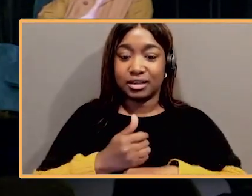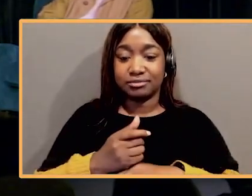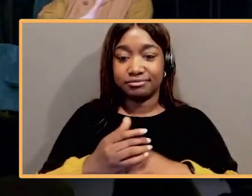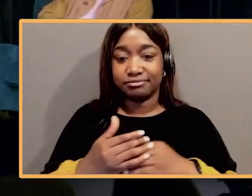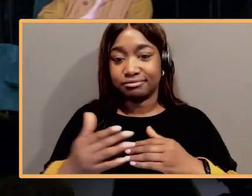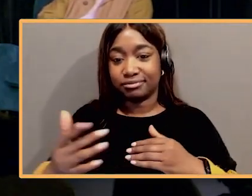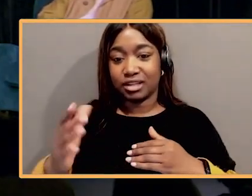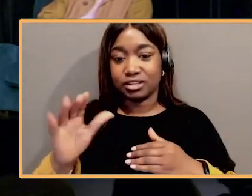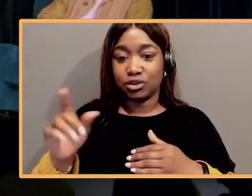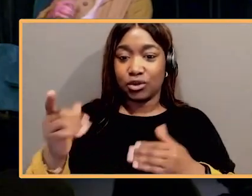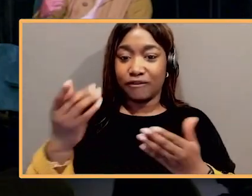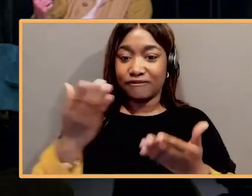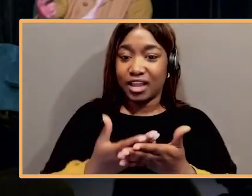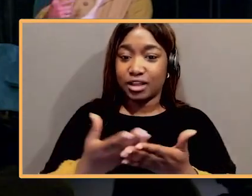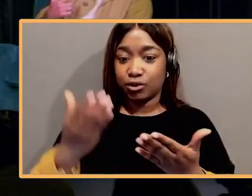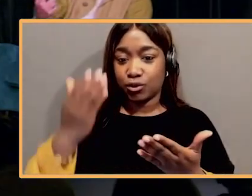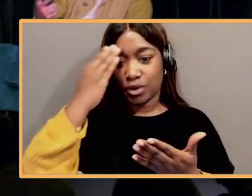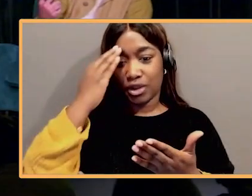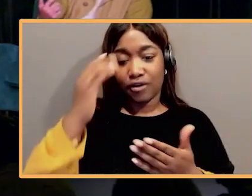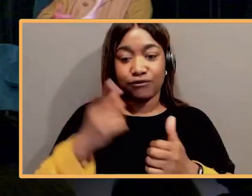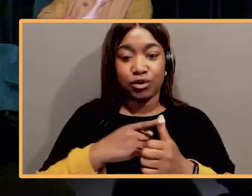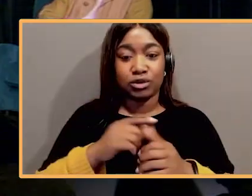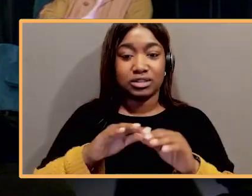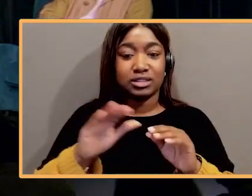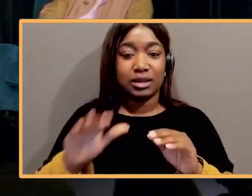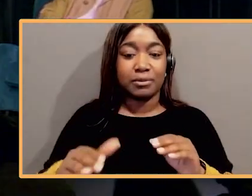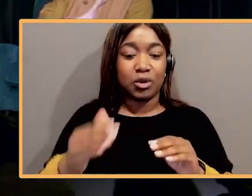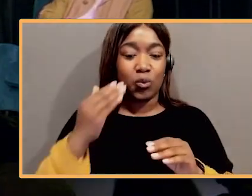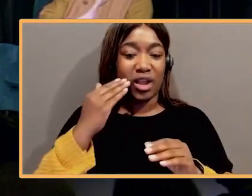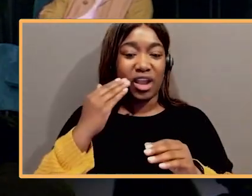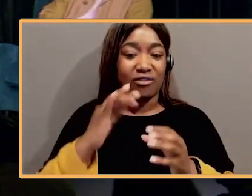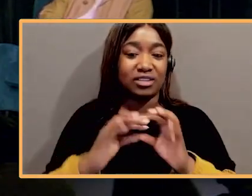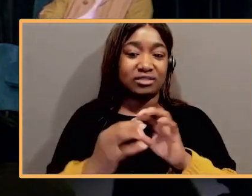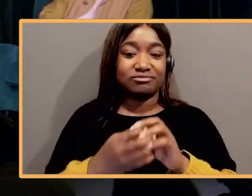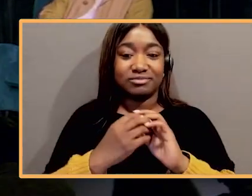that's the first step, just becoming aware of those entanglements.